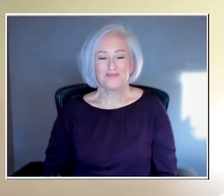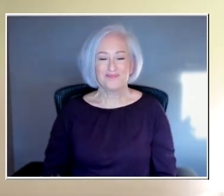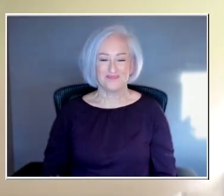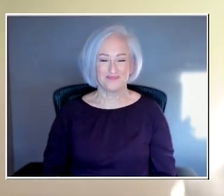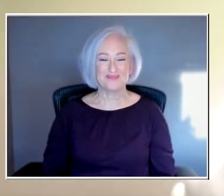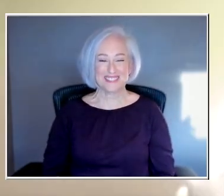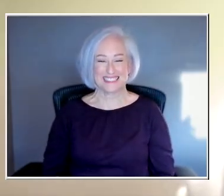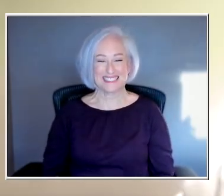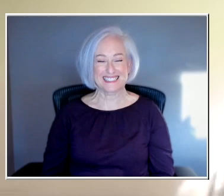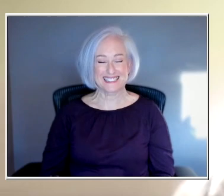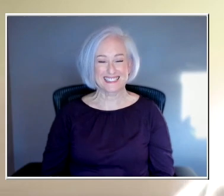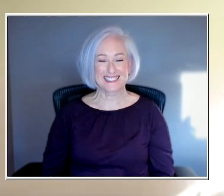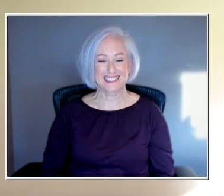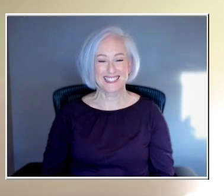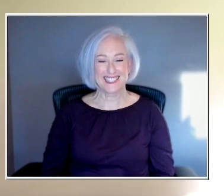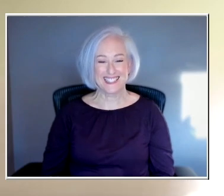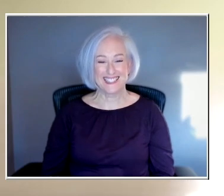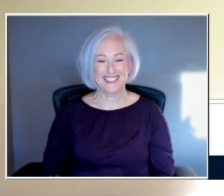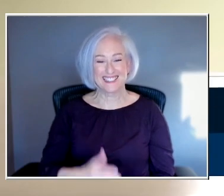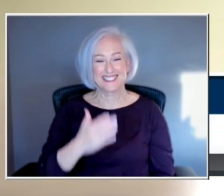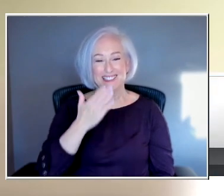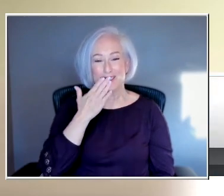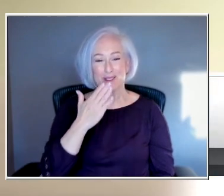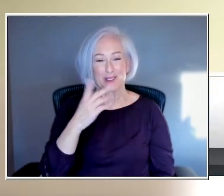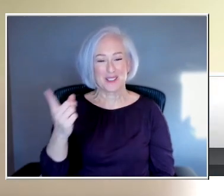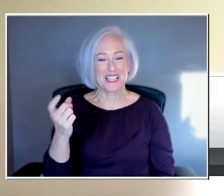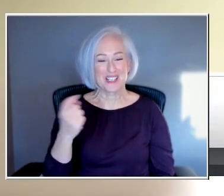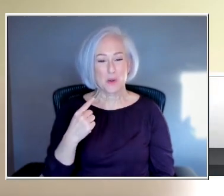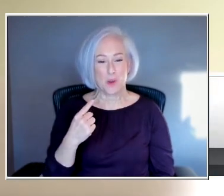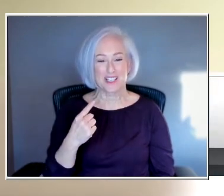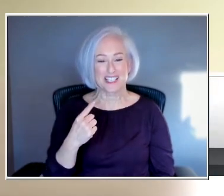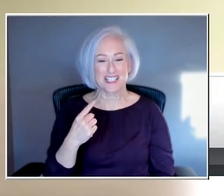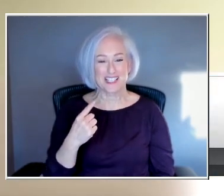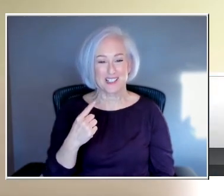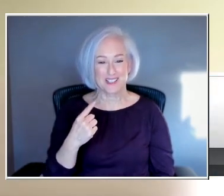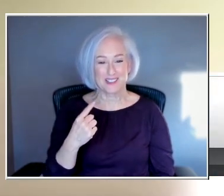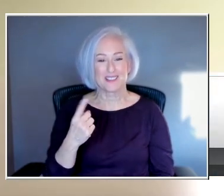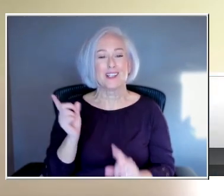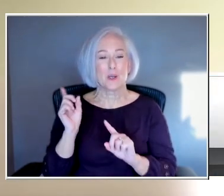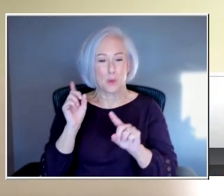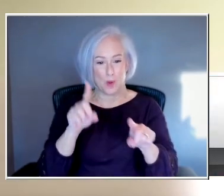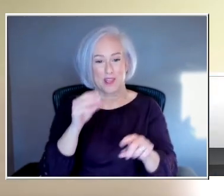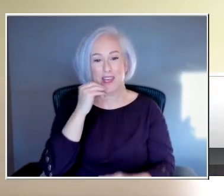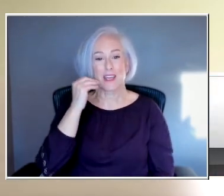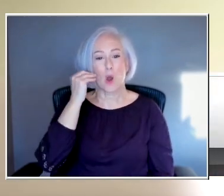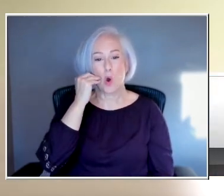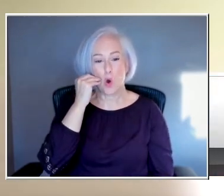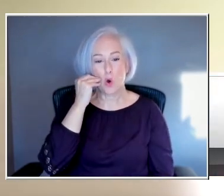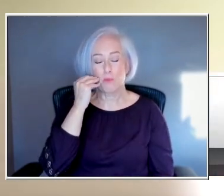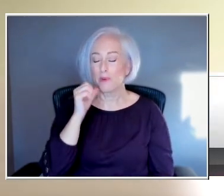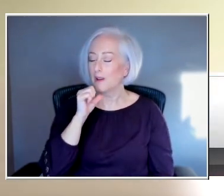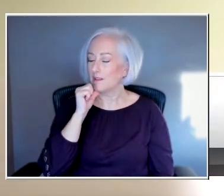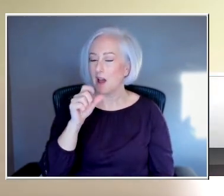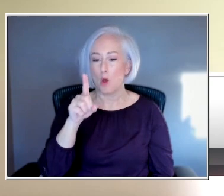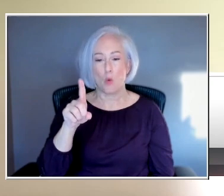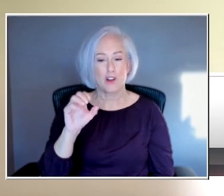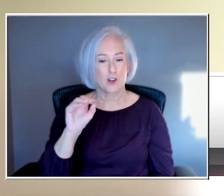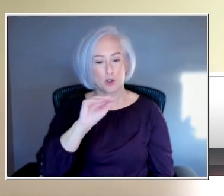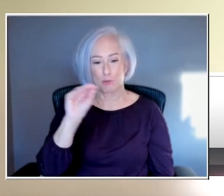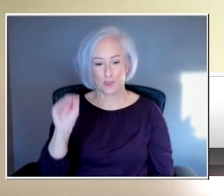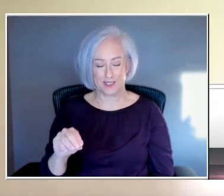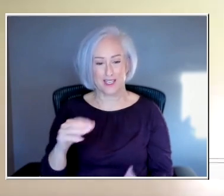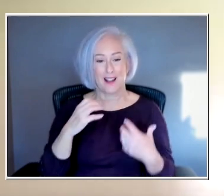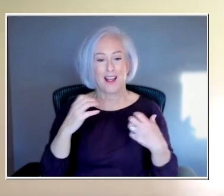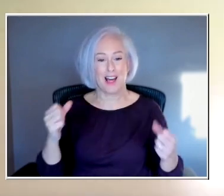Yeah, so that's a very good question. When they go home and they're not back to 100%, usually